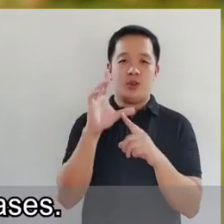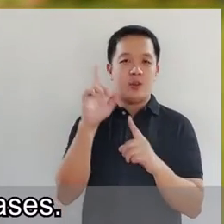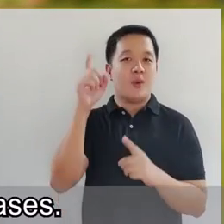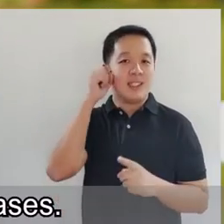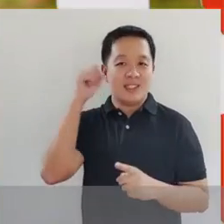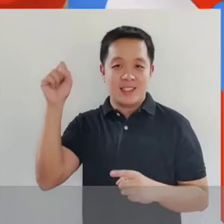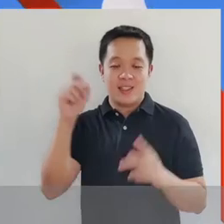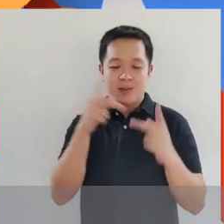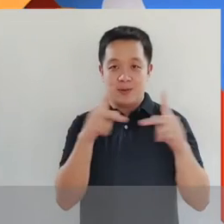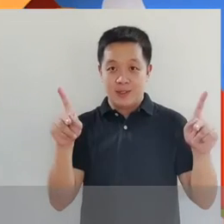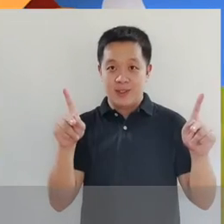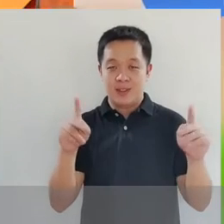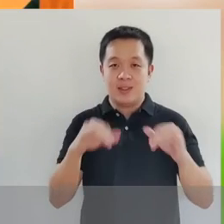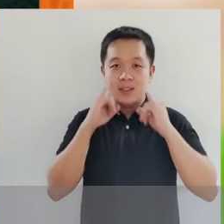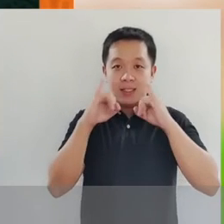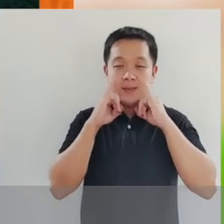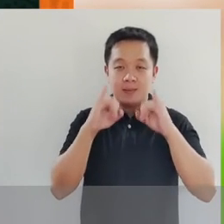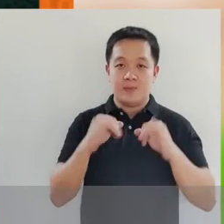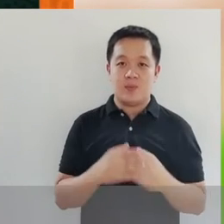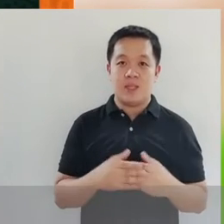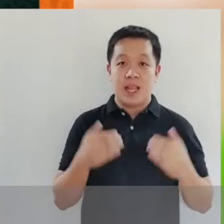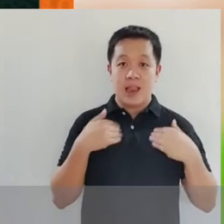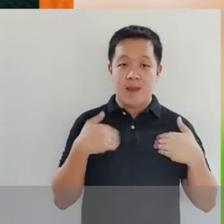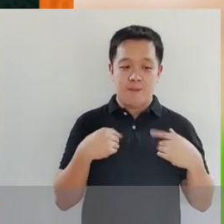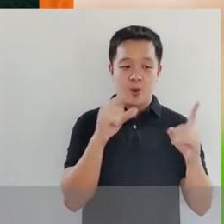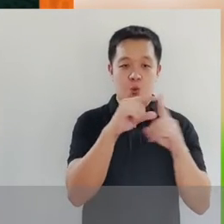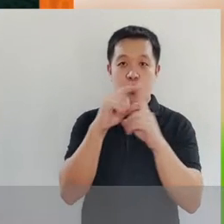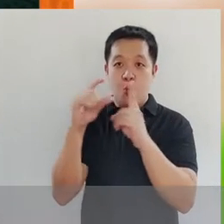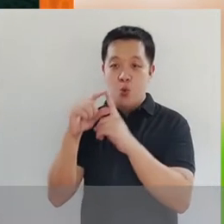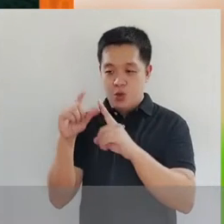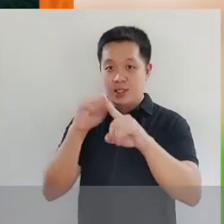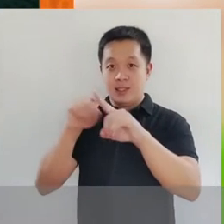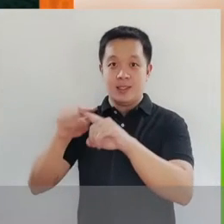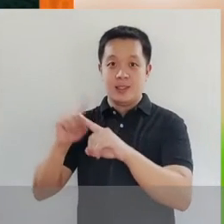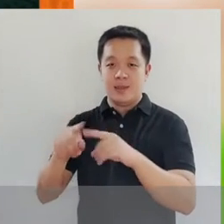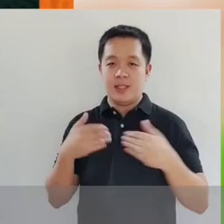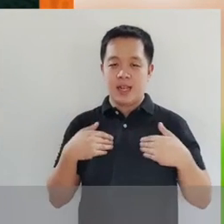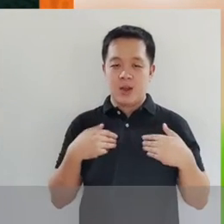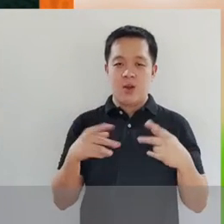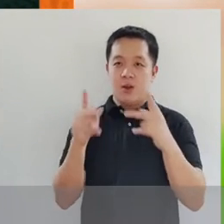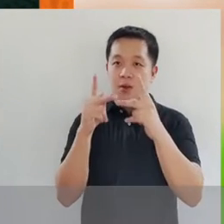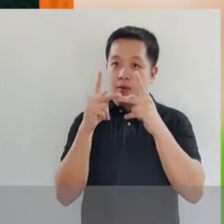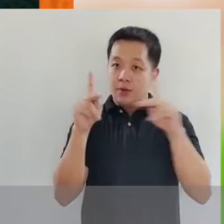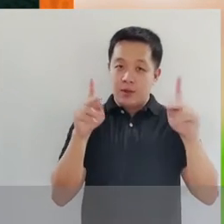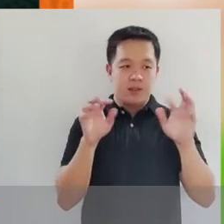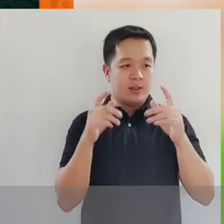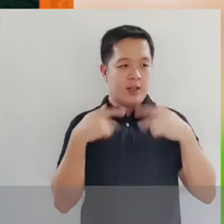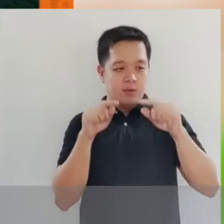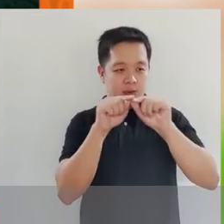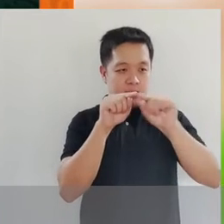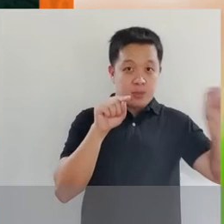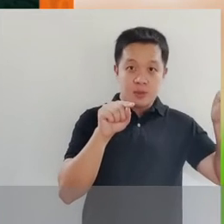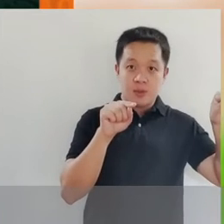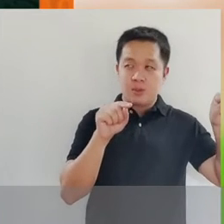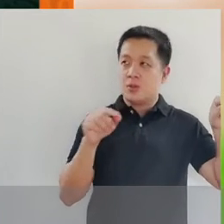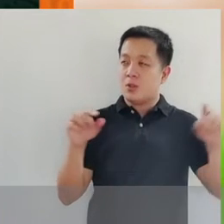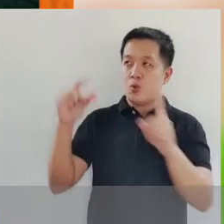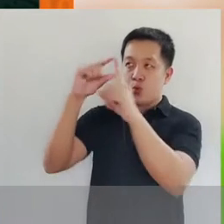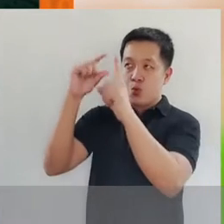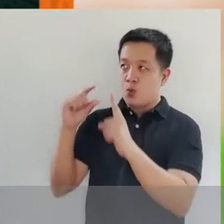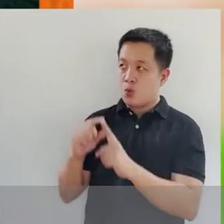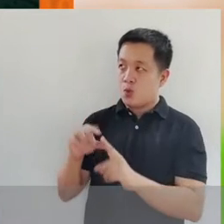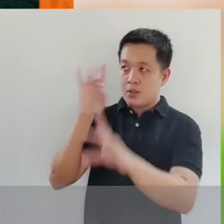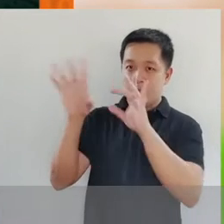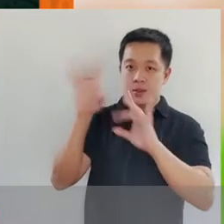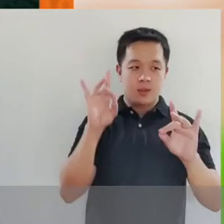in phrases. Directions. Fill in the phrase with the correct word. Choose your answer from the